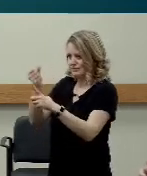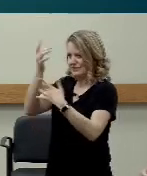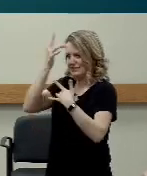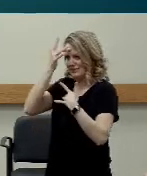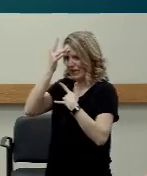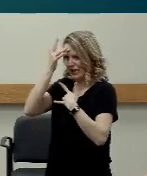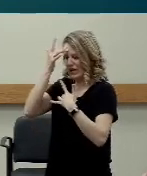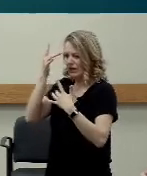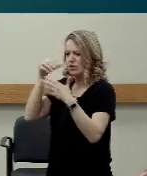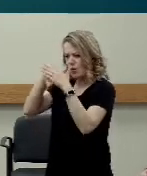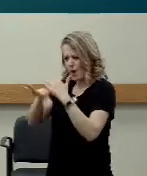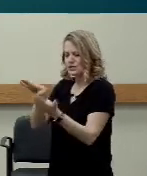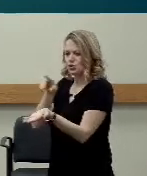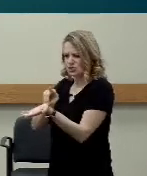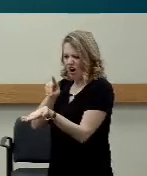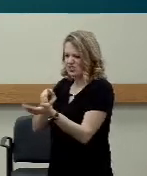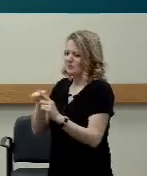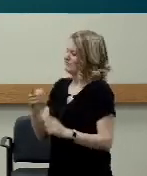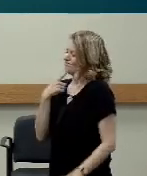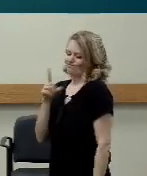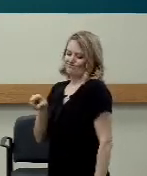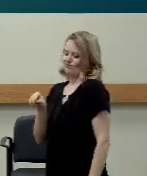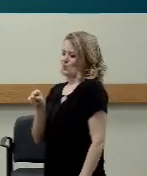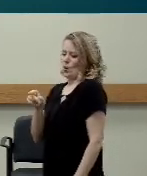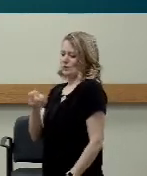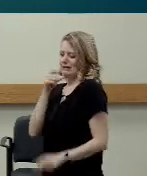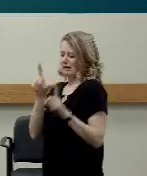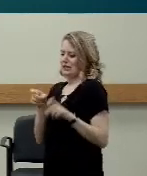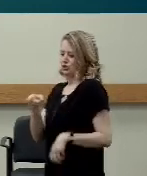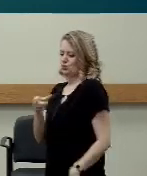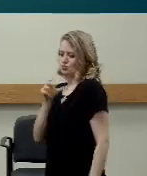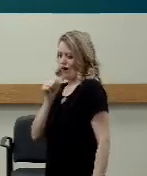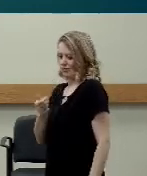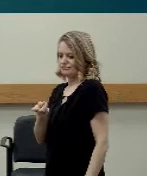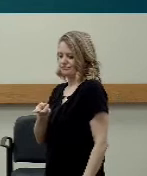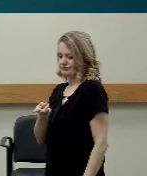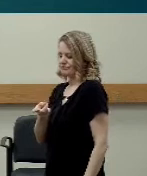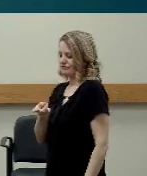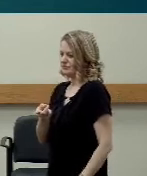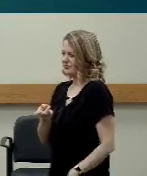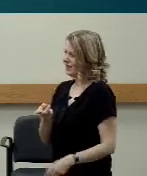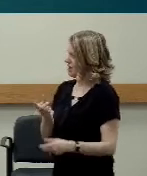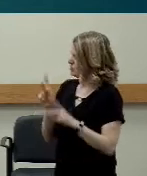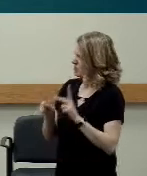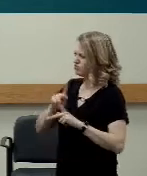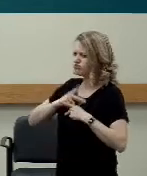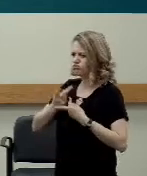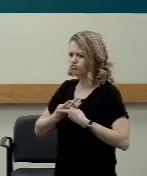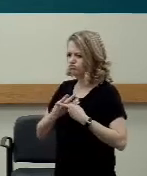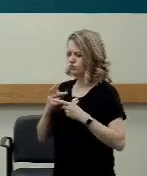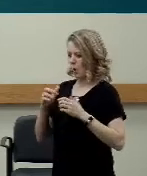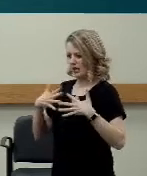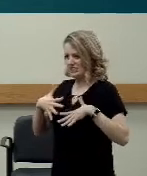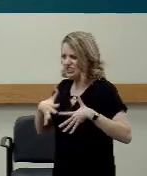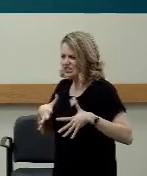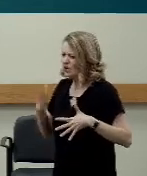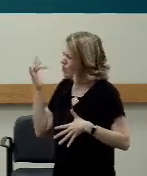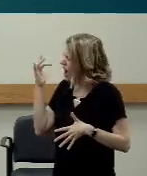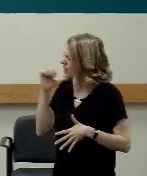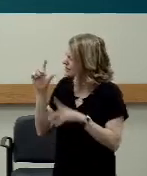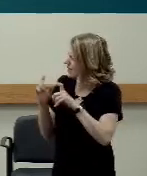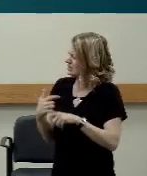screening process, and was denied a COVID-19 test. So that breeds some anxiety. It